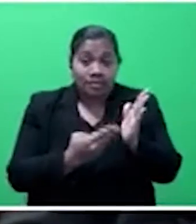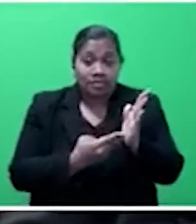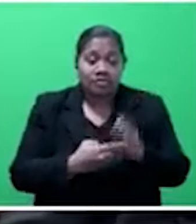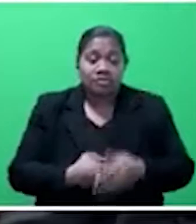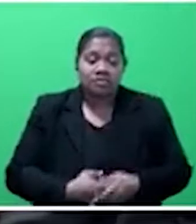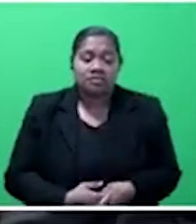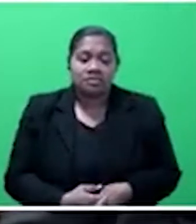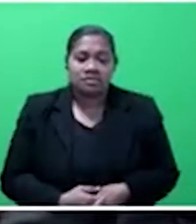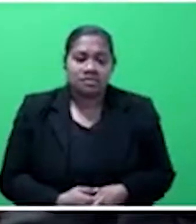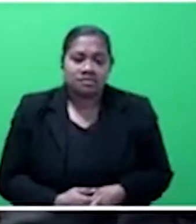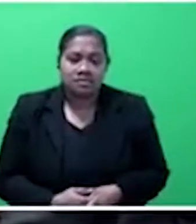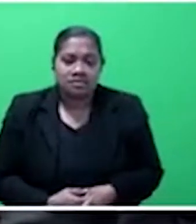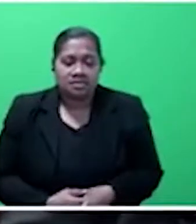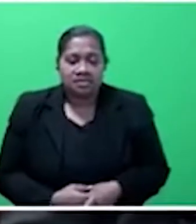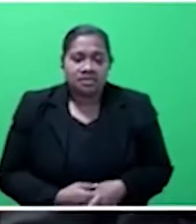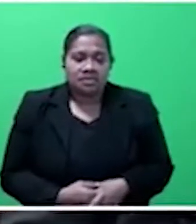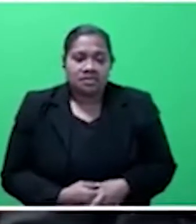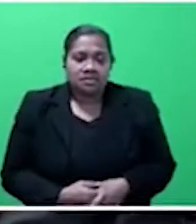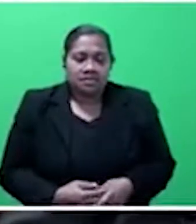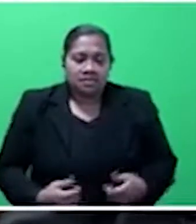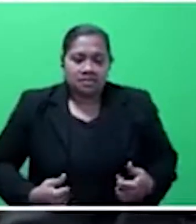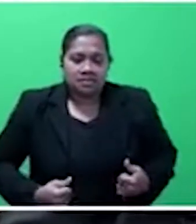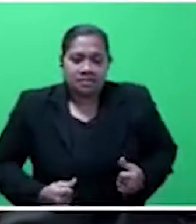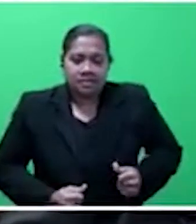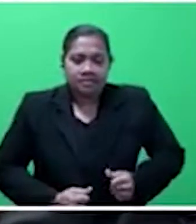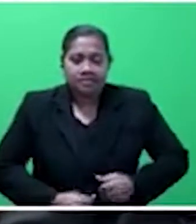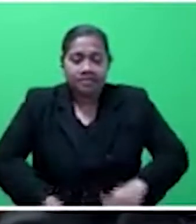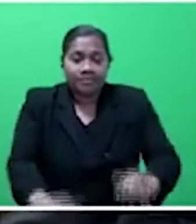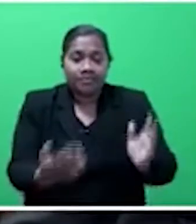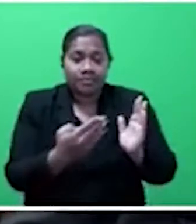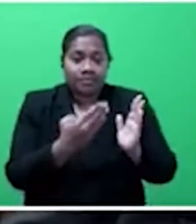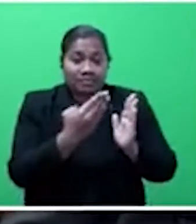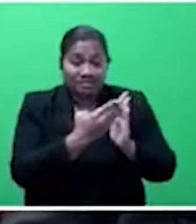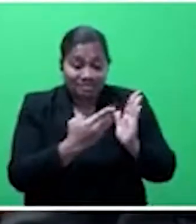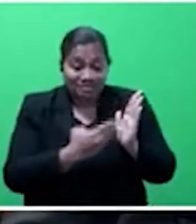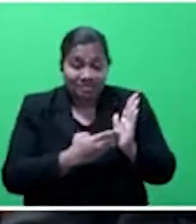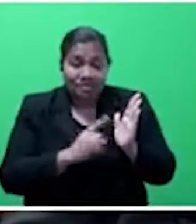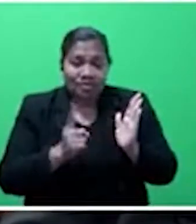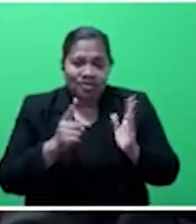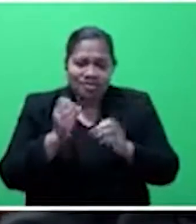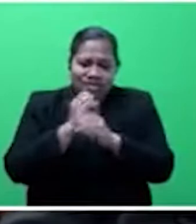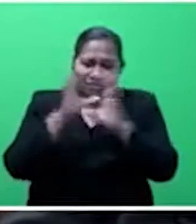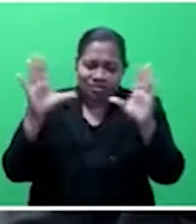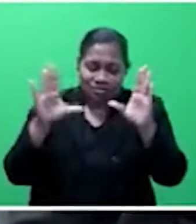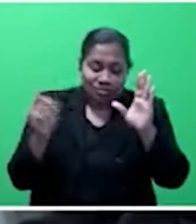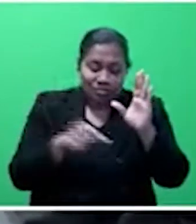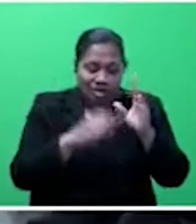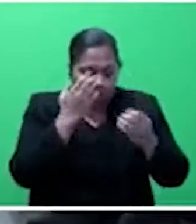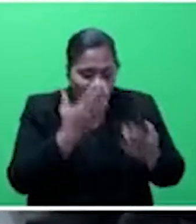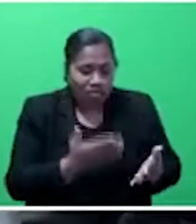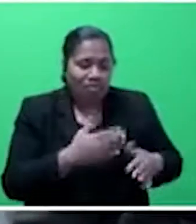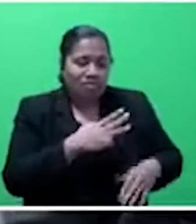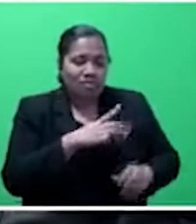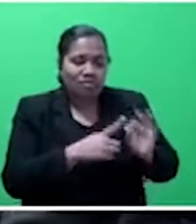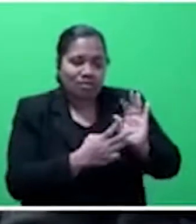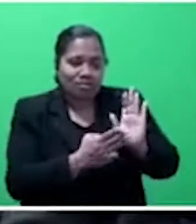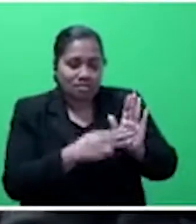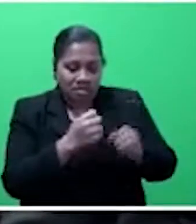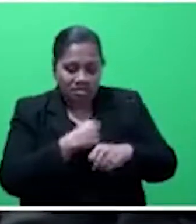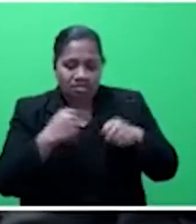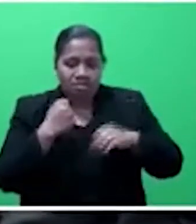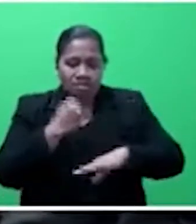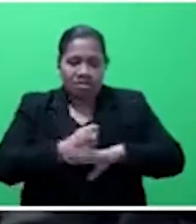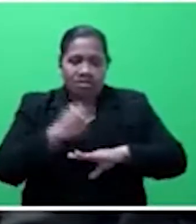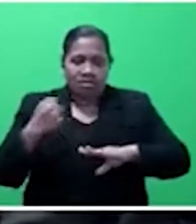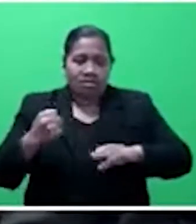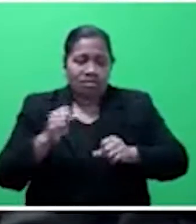solid vision of our Honorable Prime Minister and our government in ensuring that we deliver the